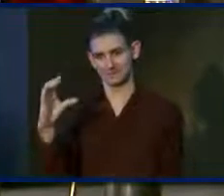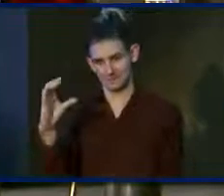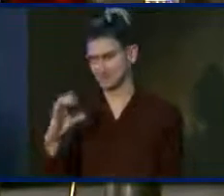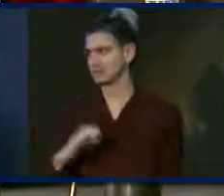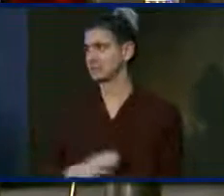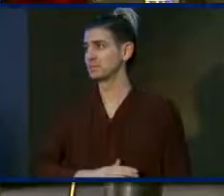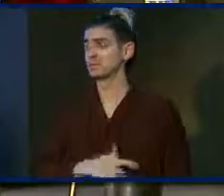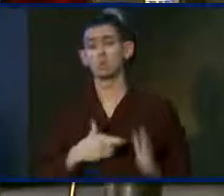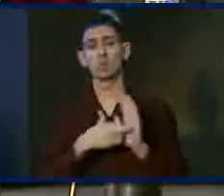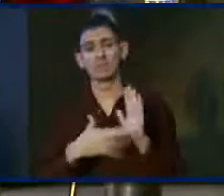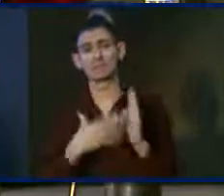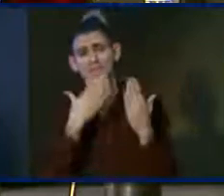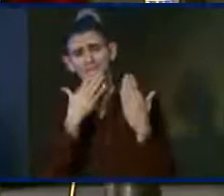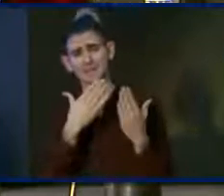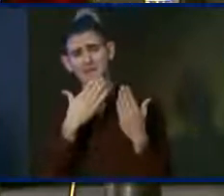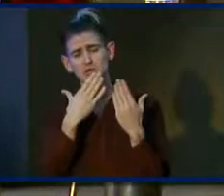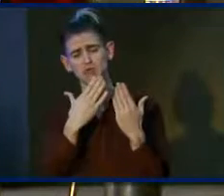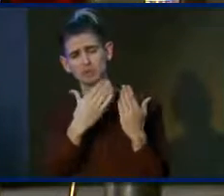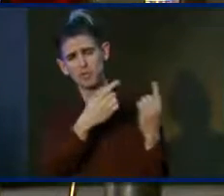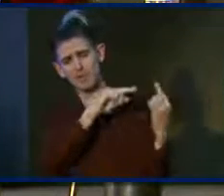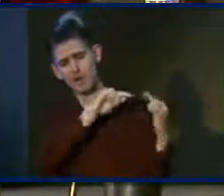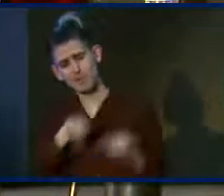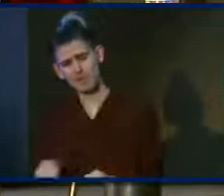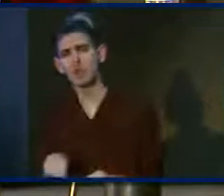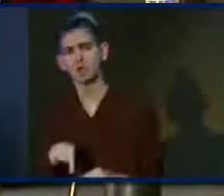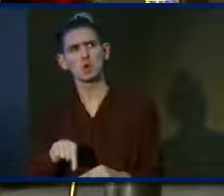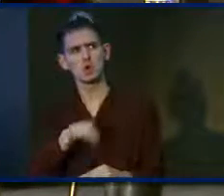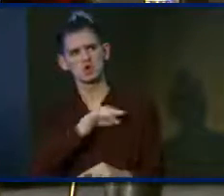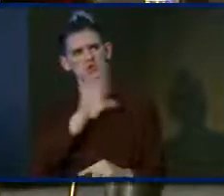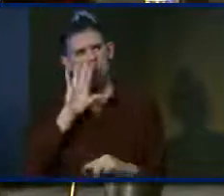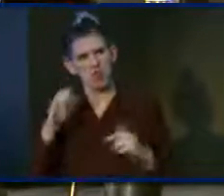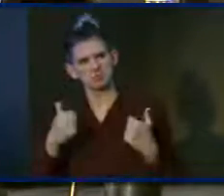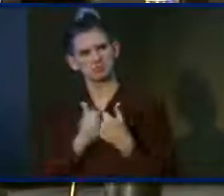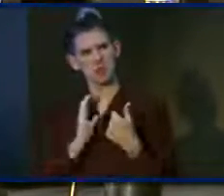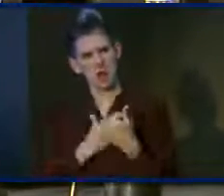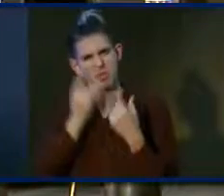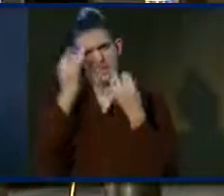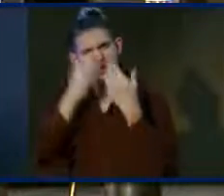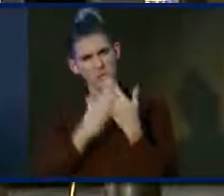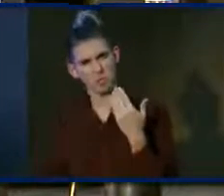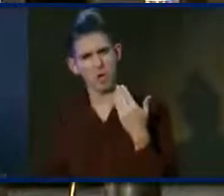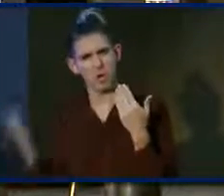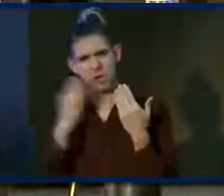much, because you're going to really challenge us as we move forward. Thank you.